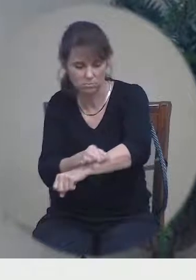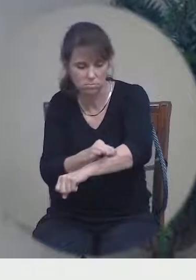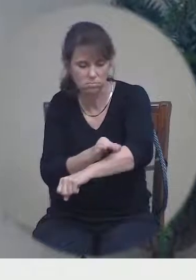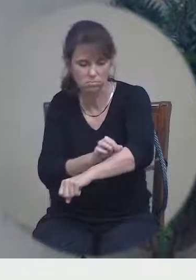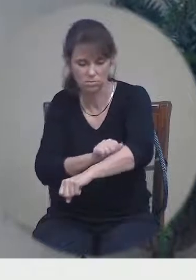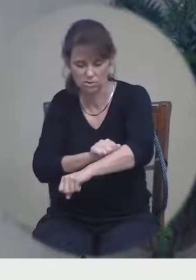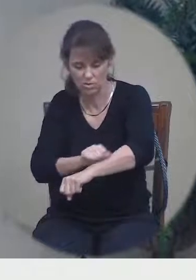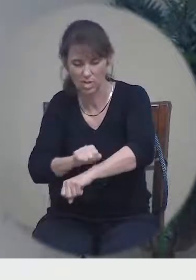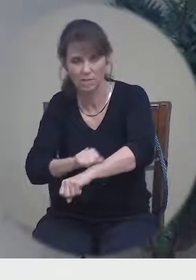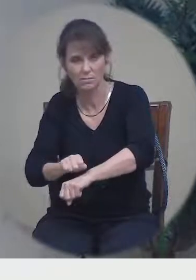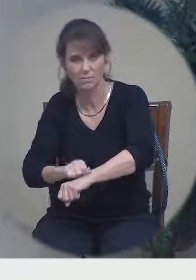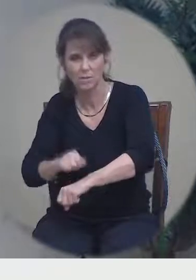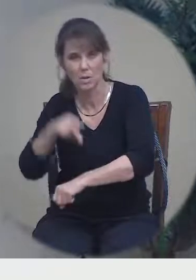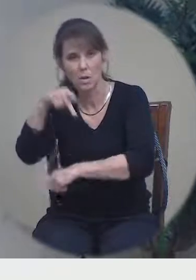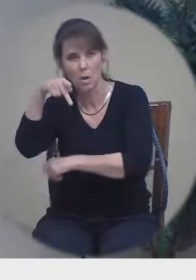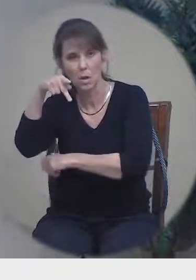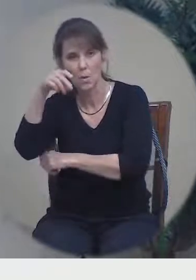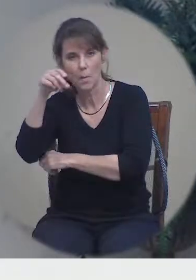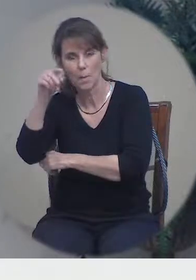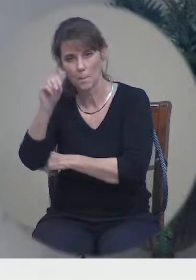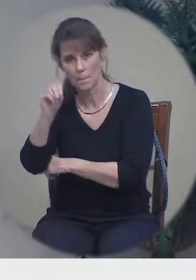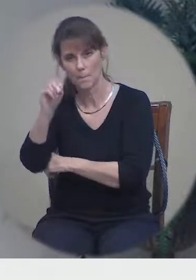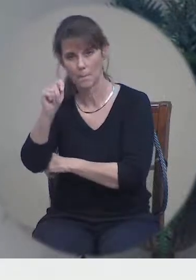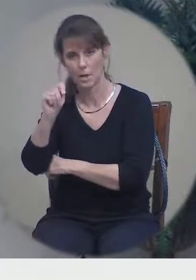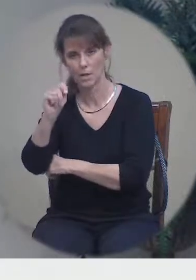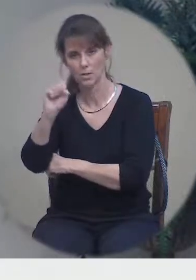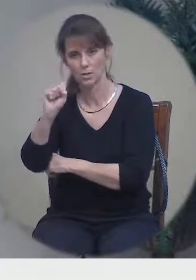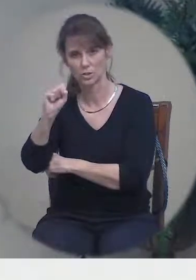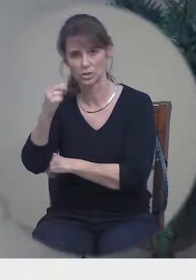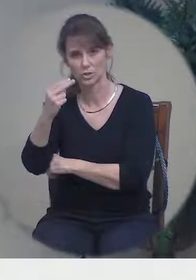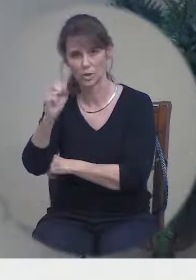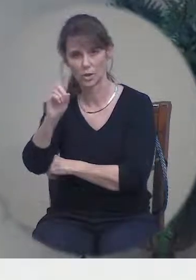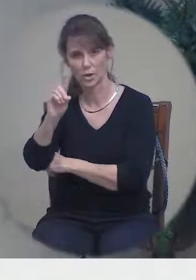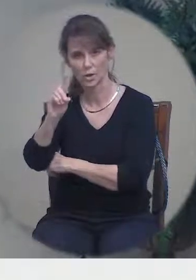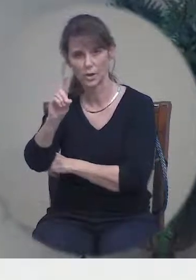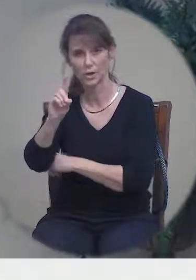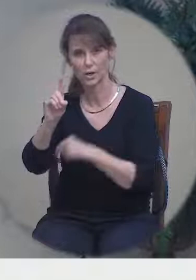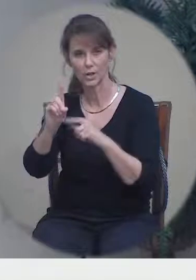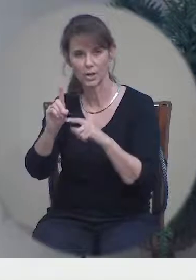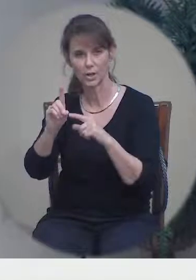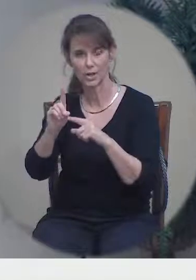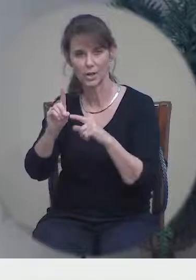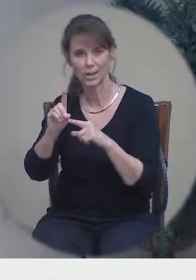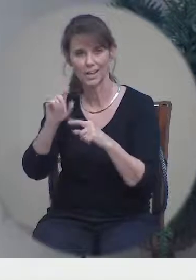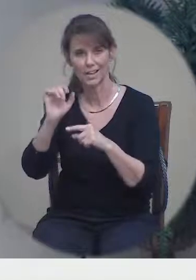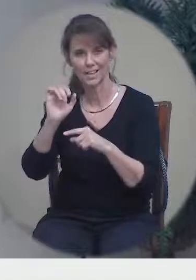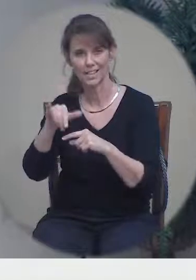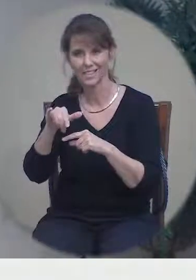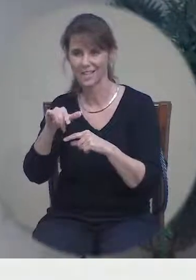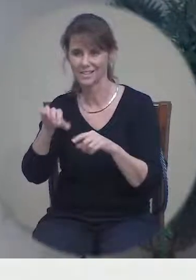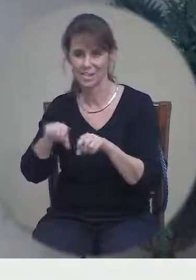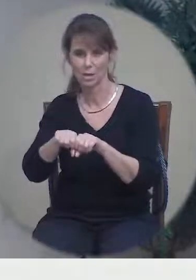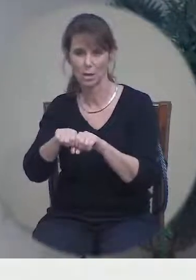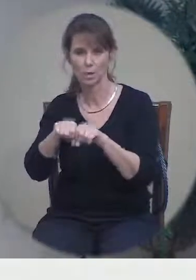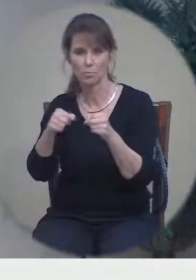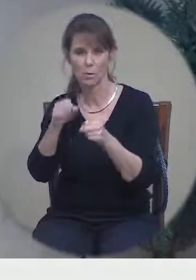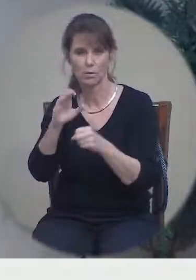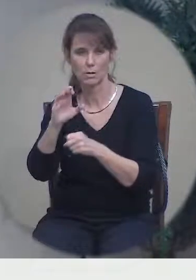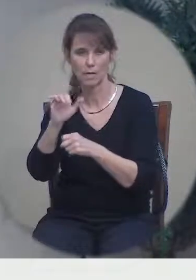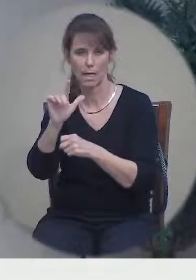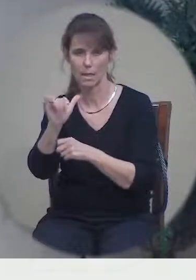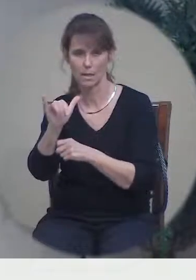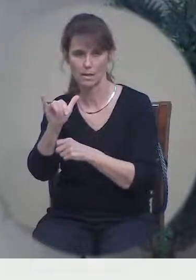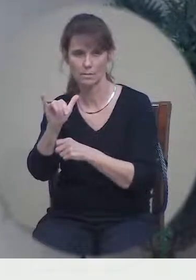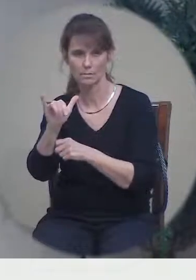potsherd. Does everybody know what's a potsherd? Yeah. I mean, it's a big fancy way to say just broken piece